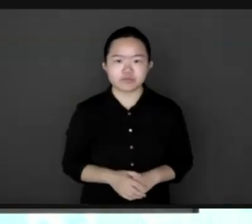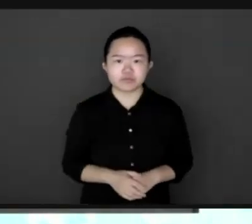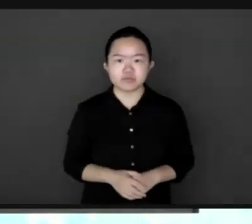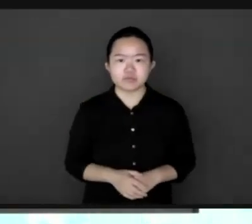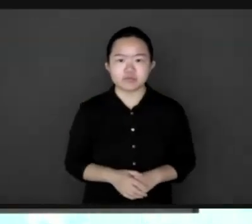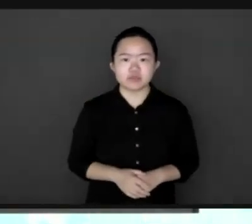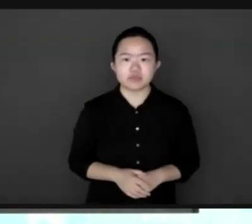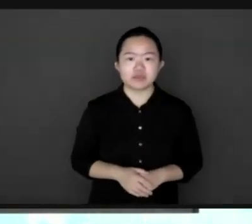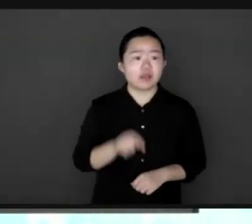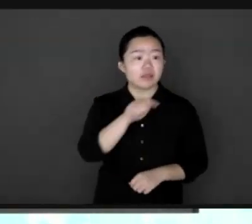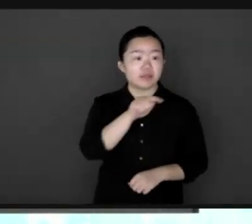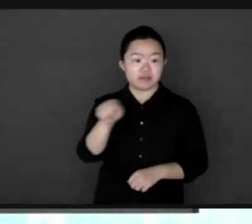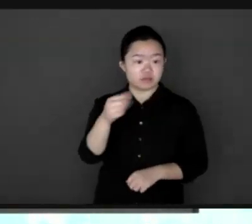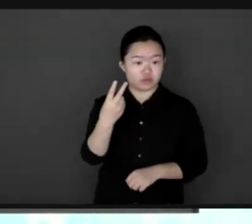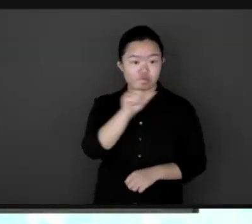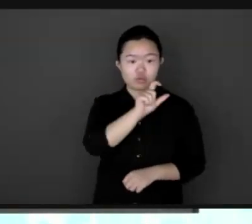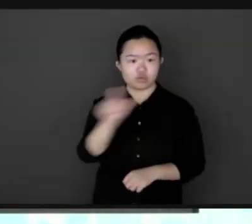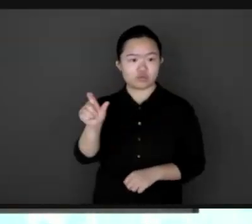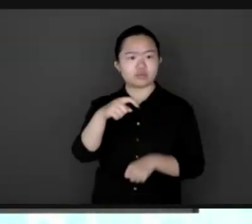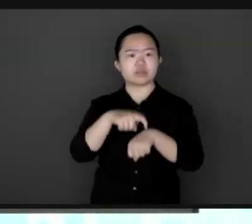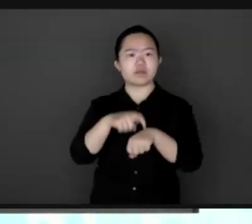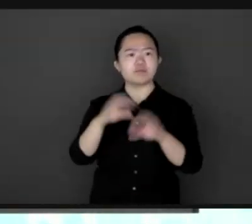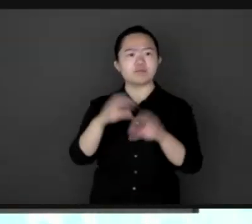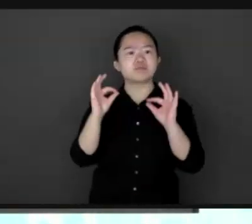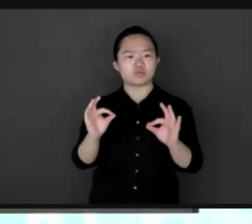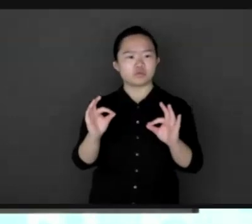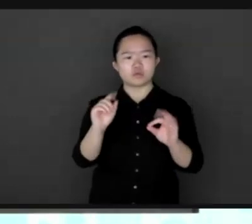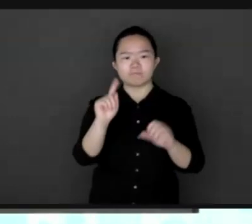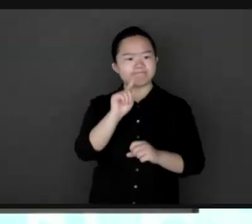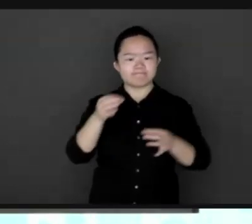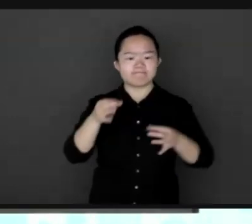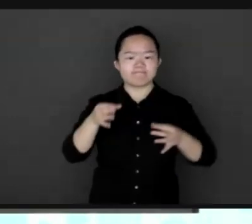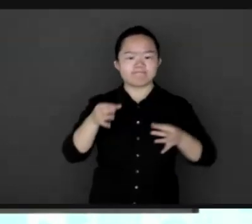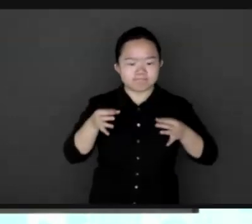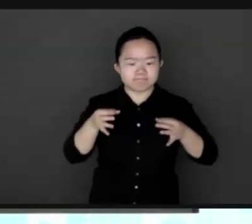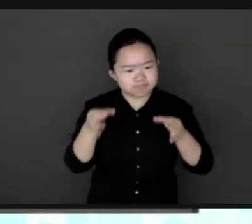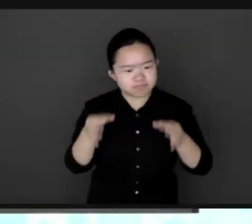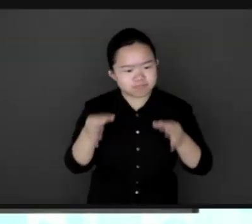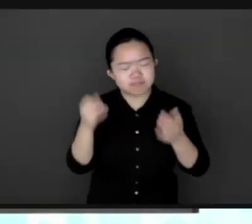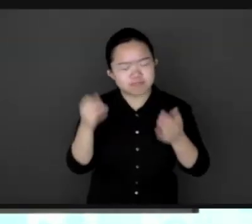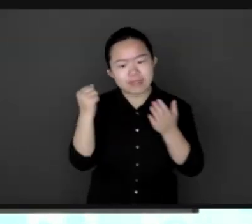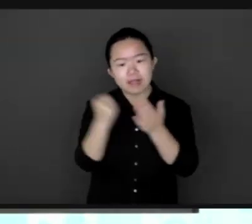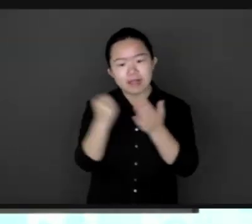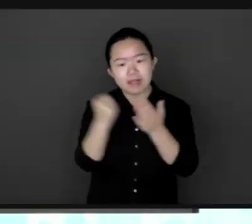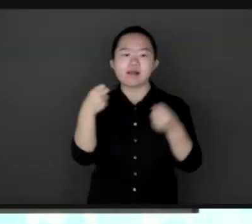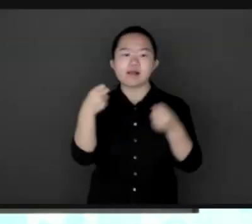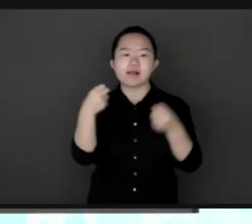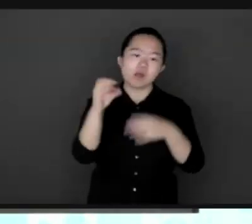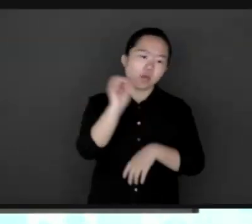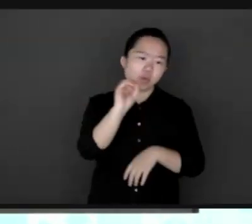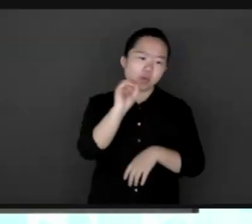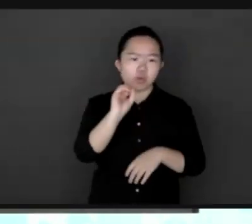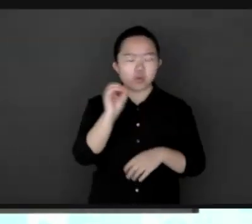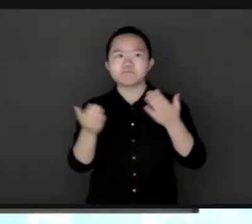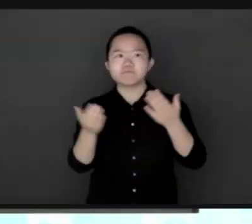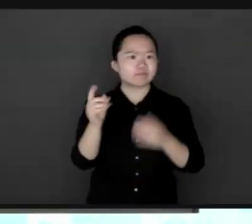was nothing like the auto captions and all this technology that we see today. It was seen as too resource